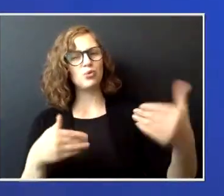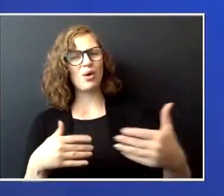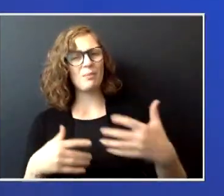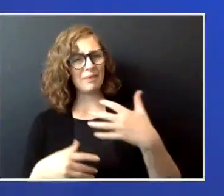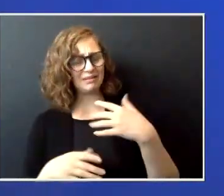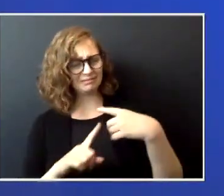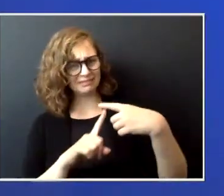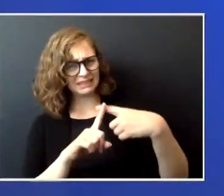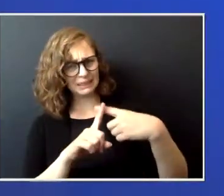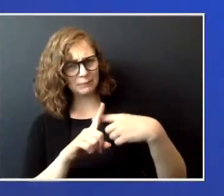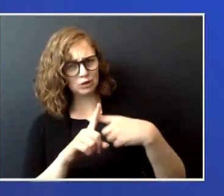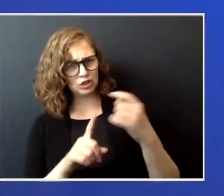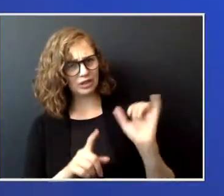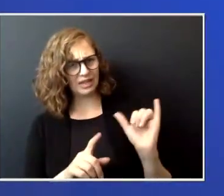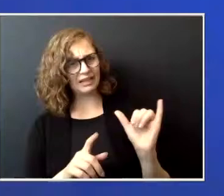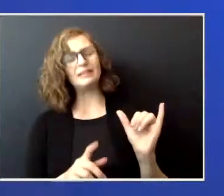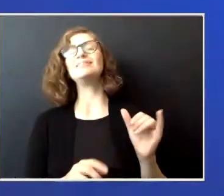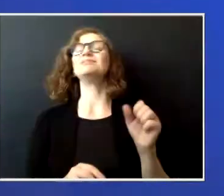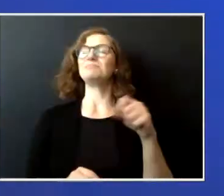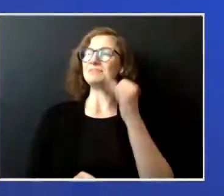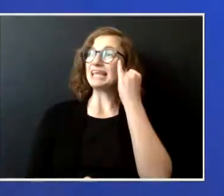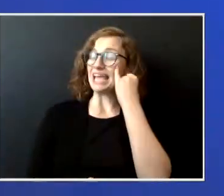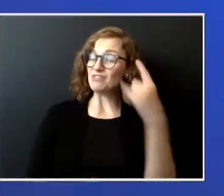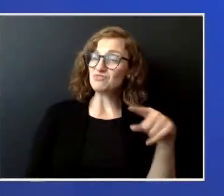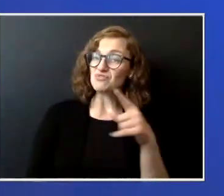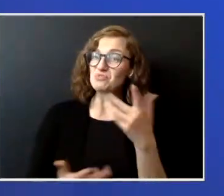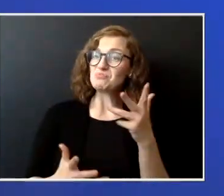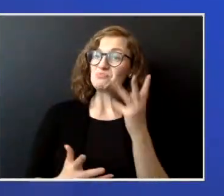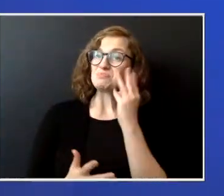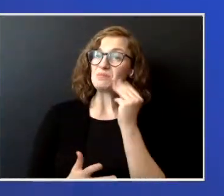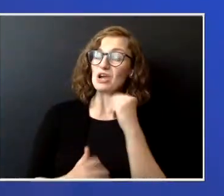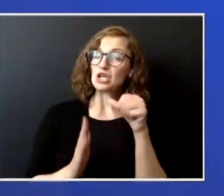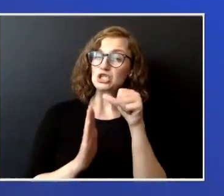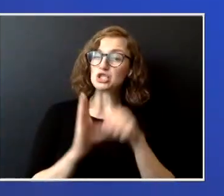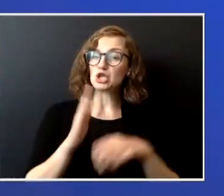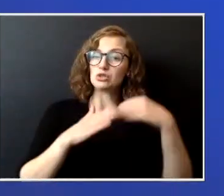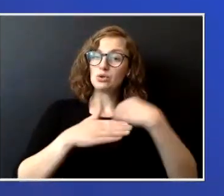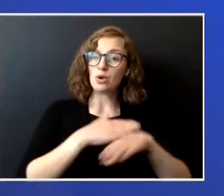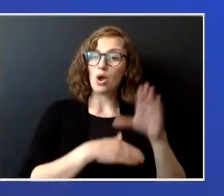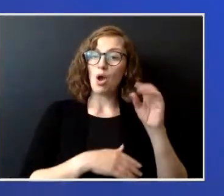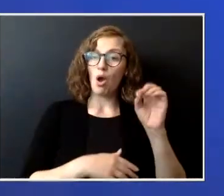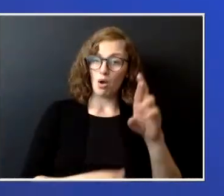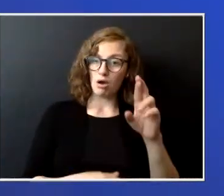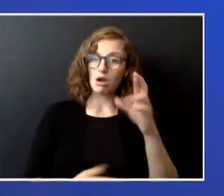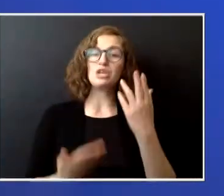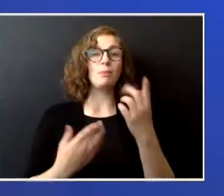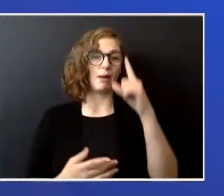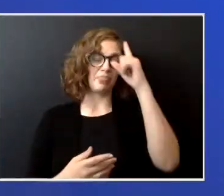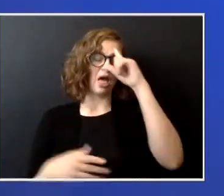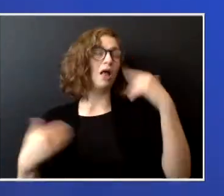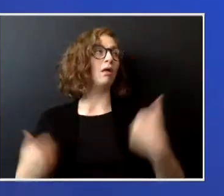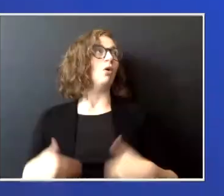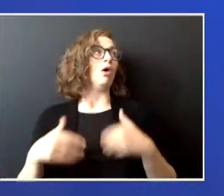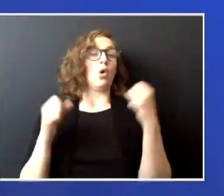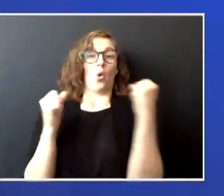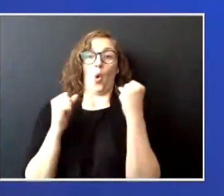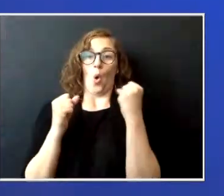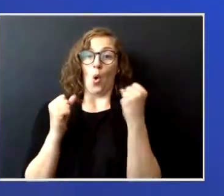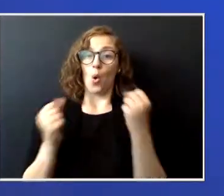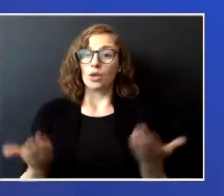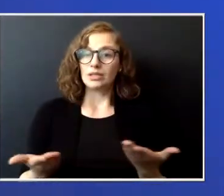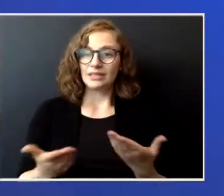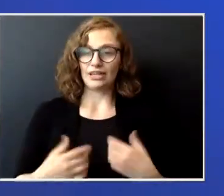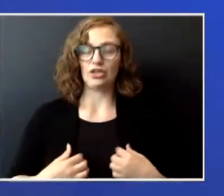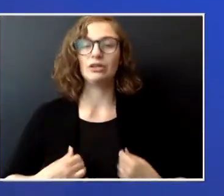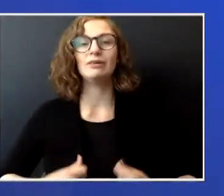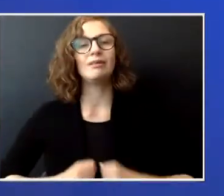you remember going into the operating room, you probably thought, boy, it's really cold in here, and that's to help prevent infection,